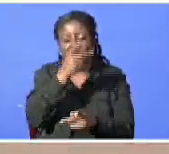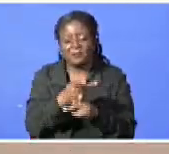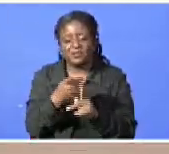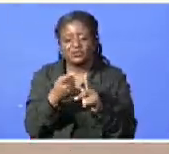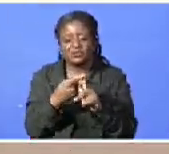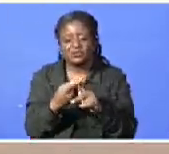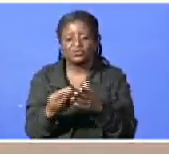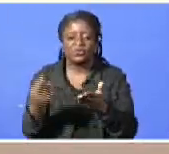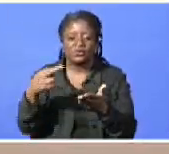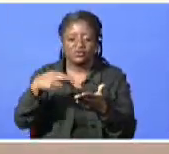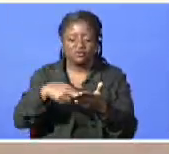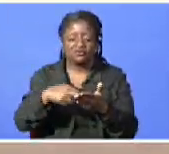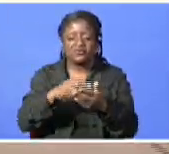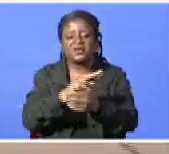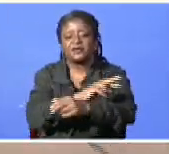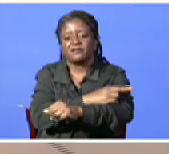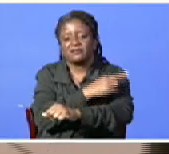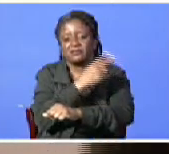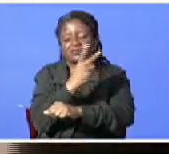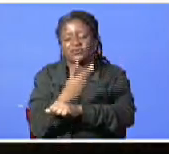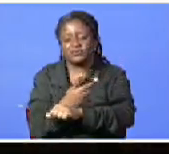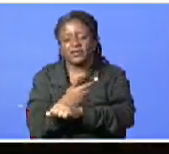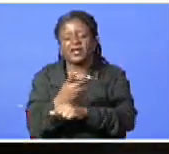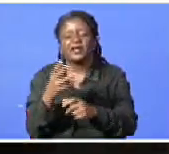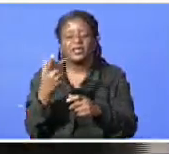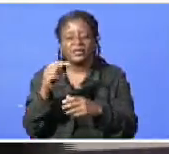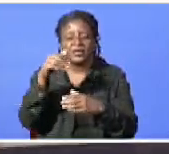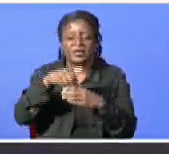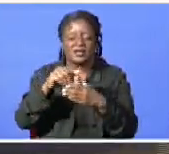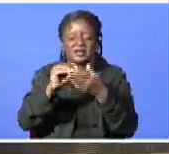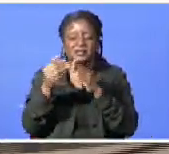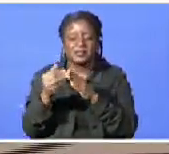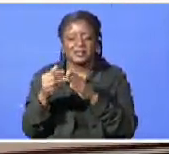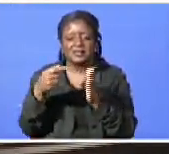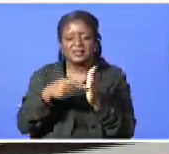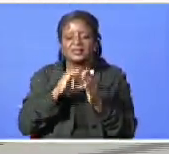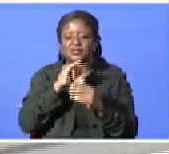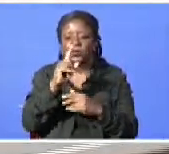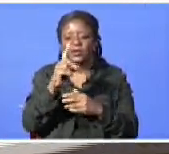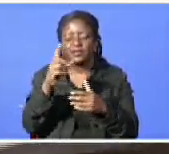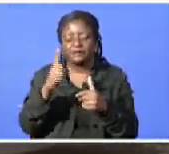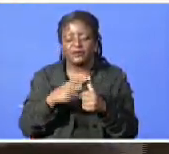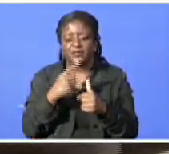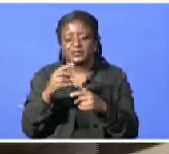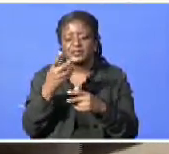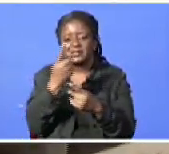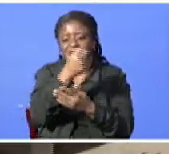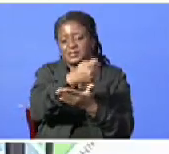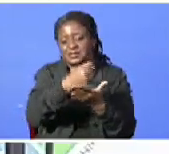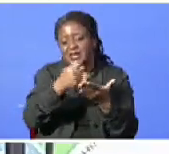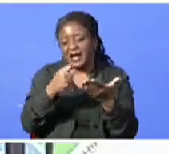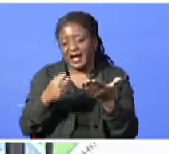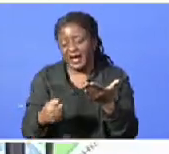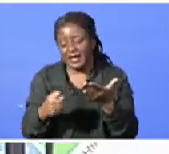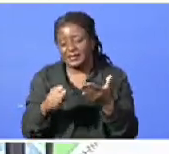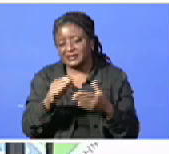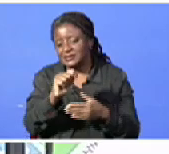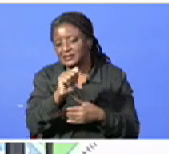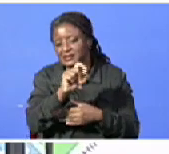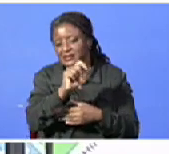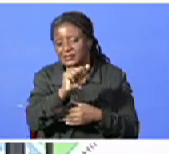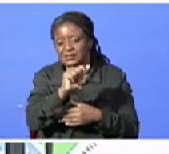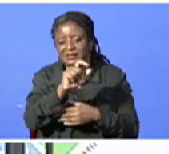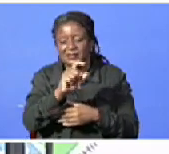also indicated that the park is situated in one of the first tax-free zones in the country. It's our intention to